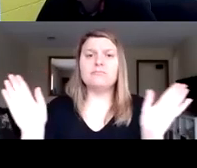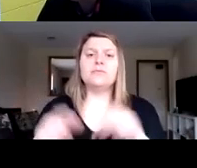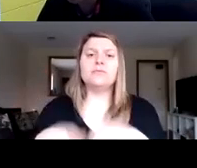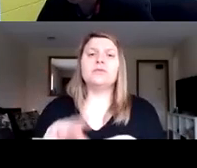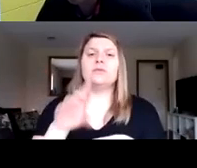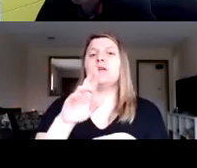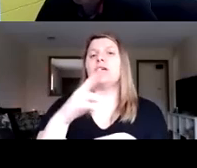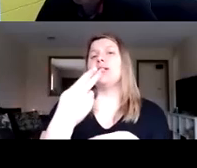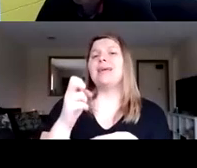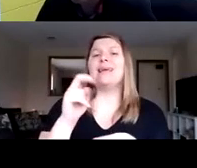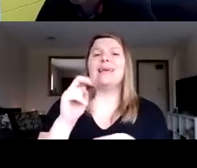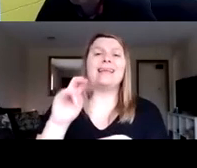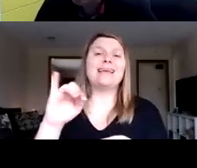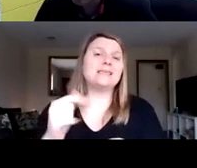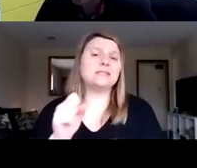has really done